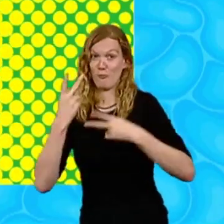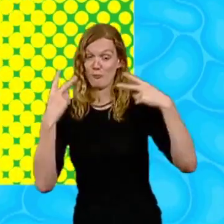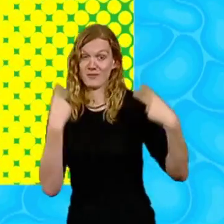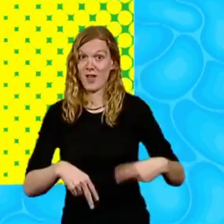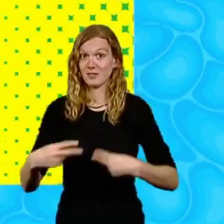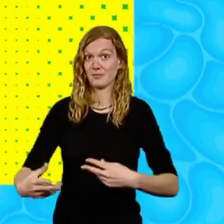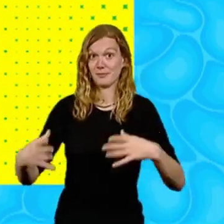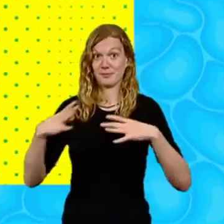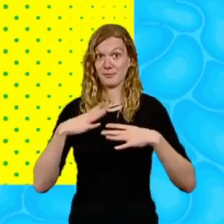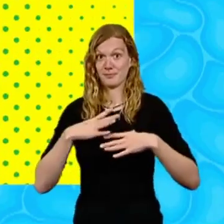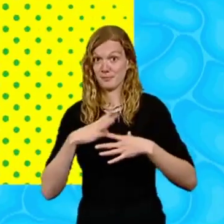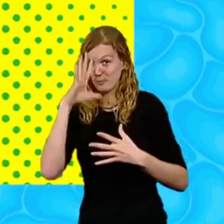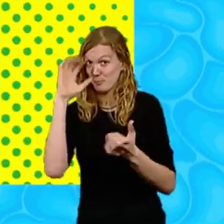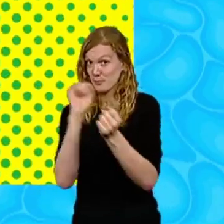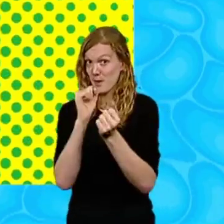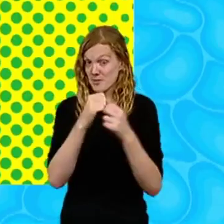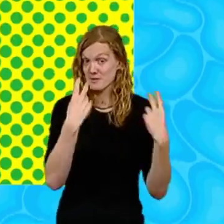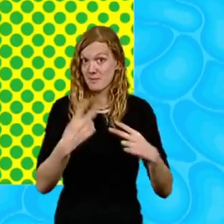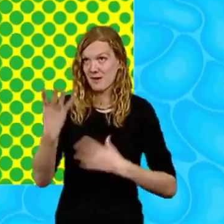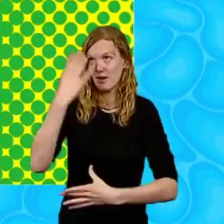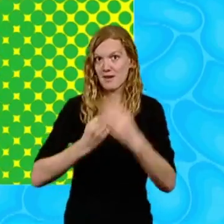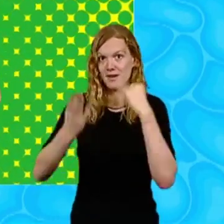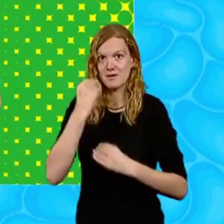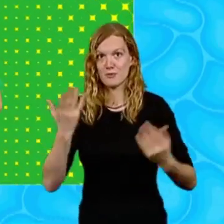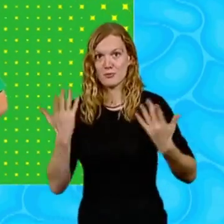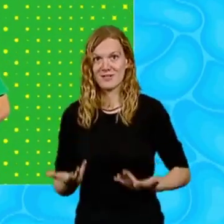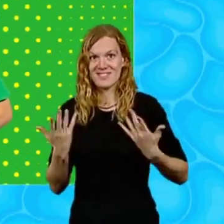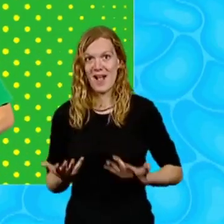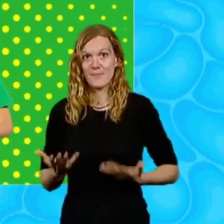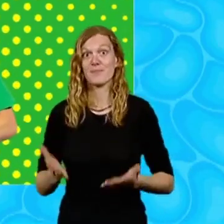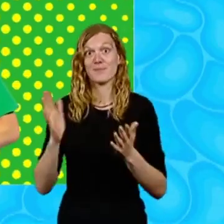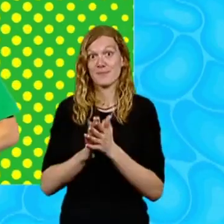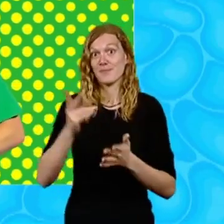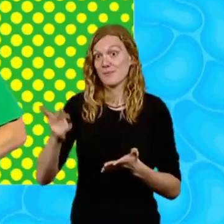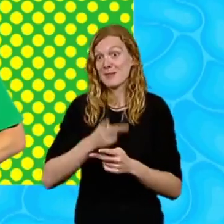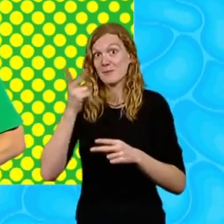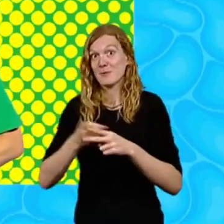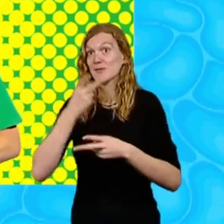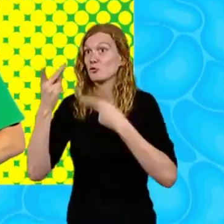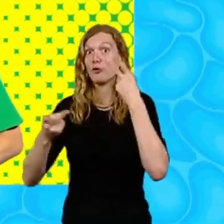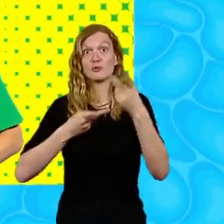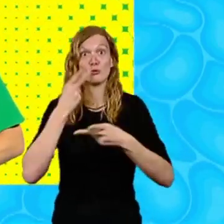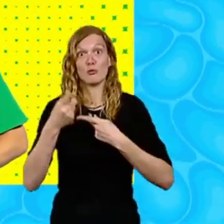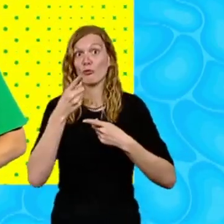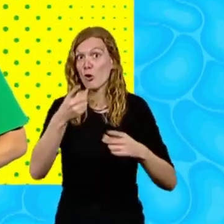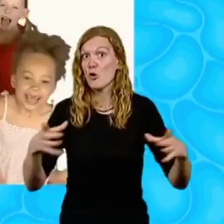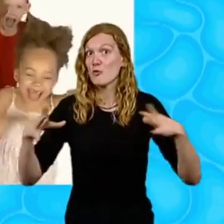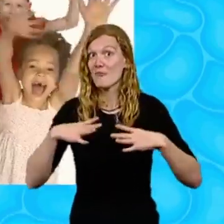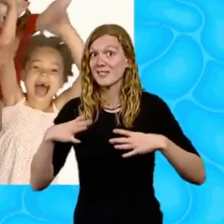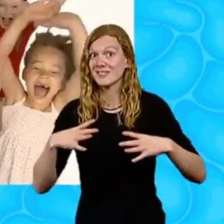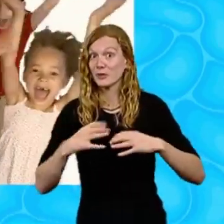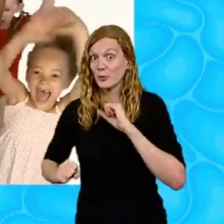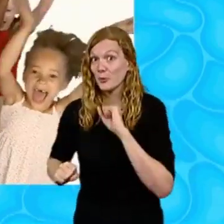Look out for all the moves we've found today, and remember to join in with the chorus when it comes along. Are you ready to boogie?